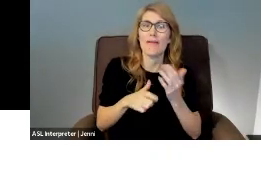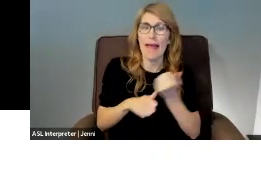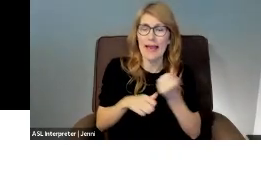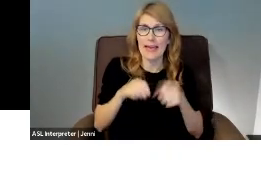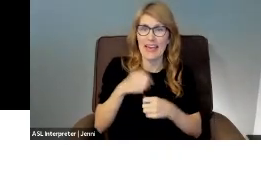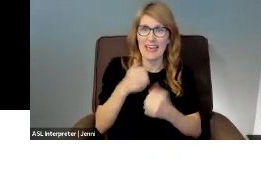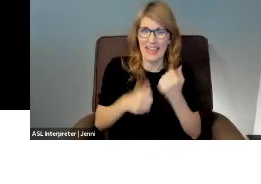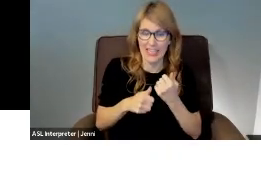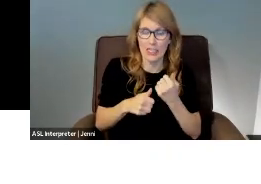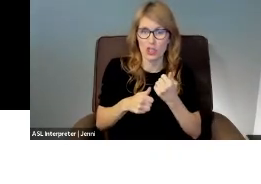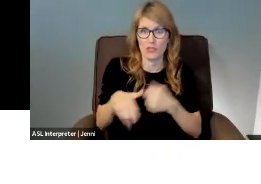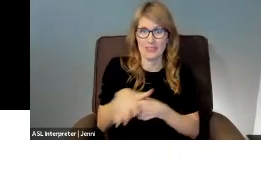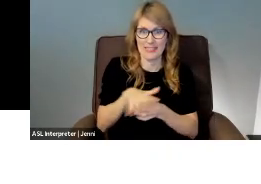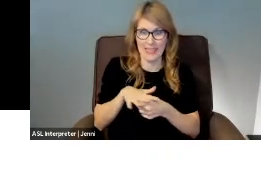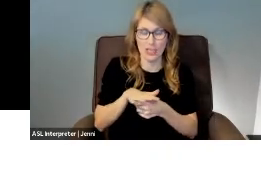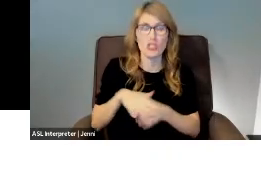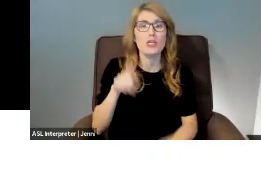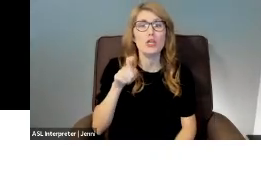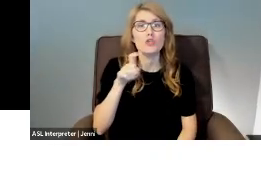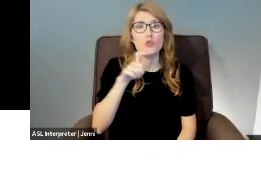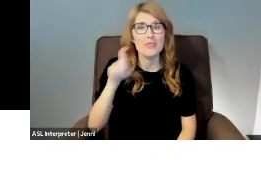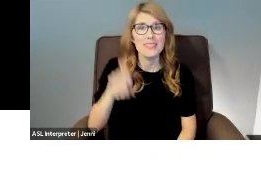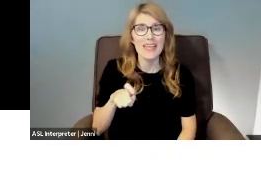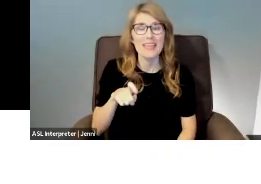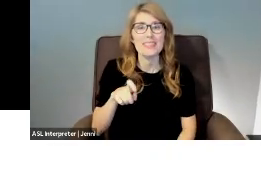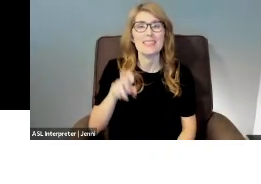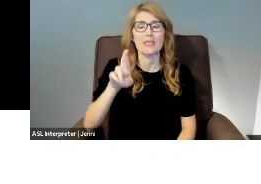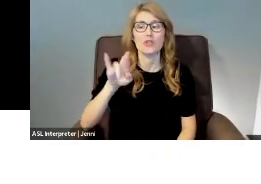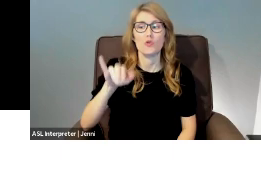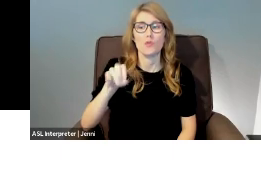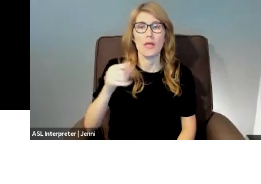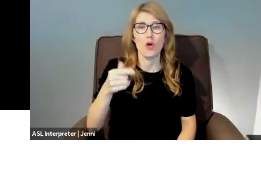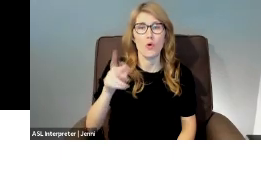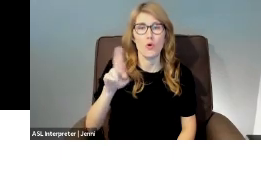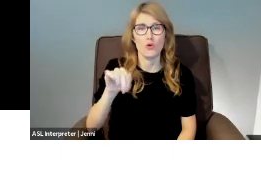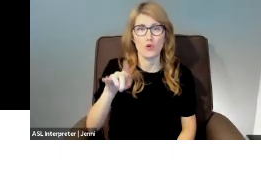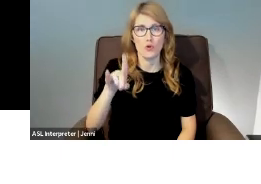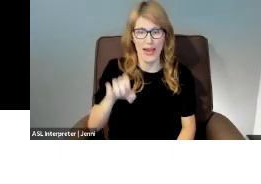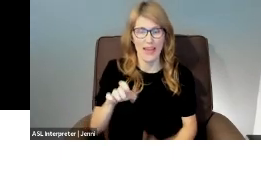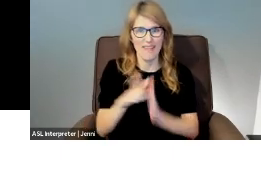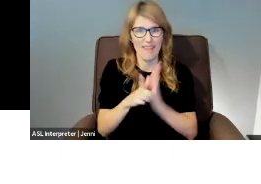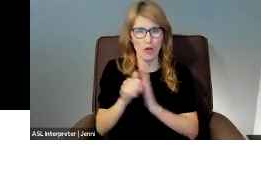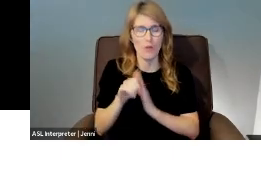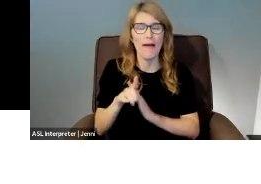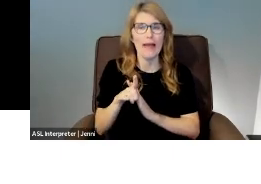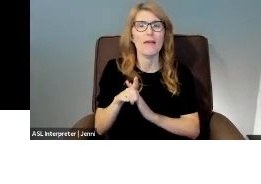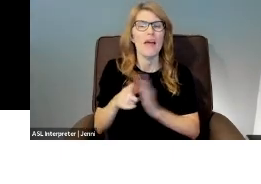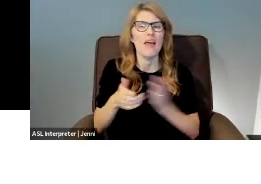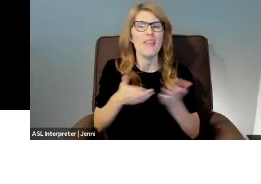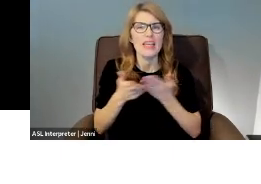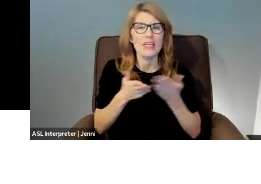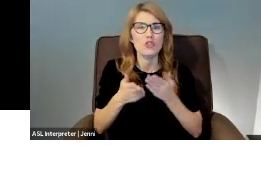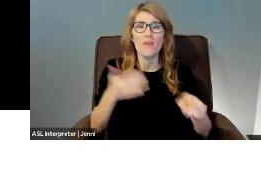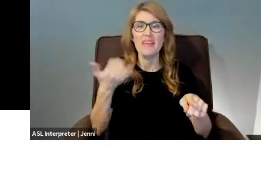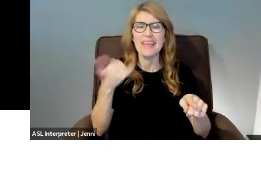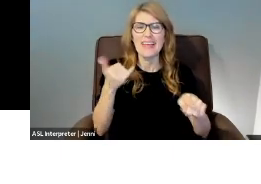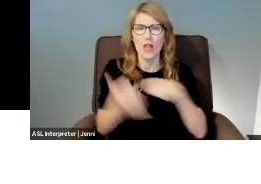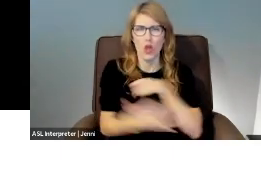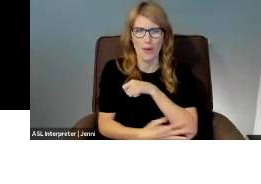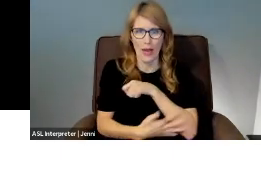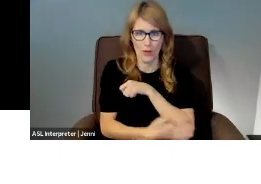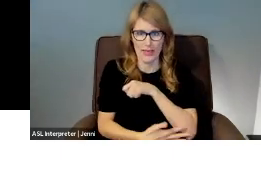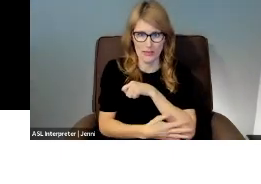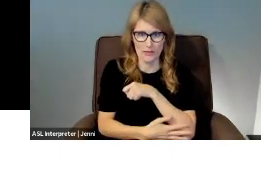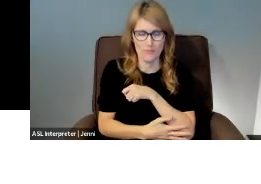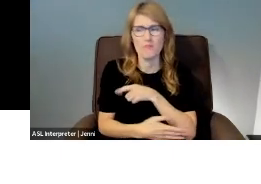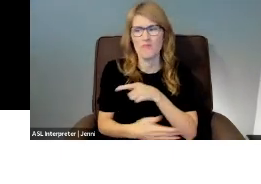Grande Legal Aid is, it serves the counties that are highlighted in yellow, and you can reach them